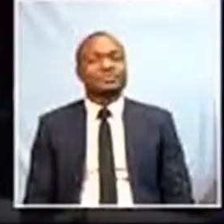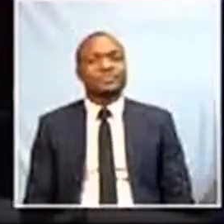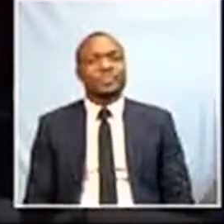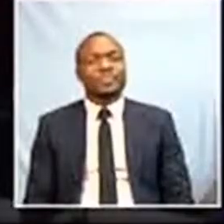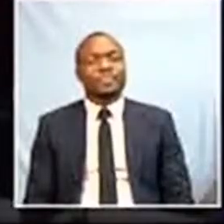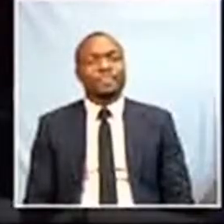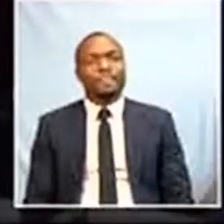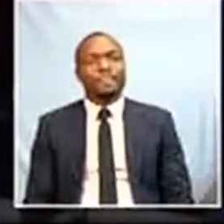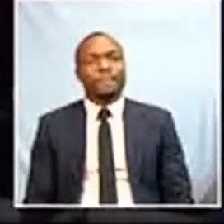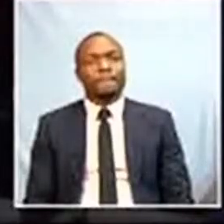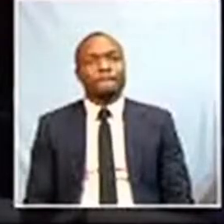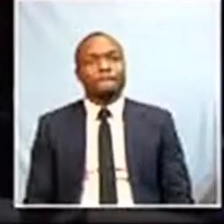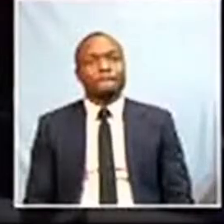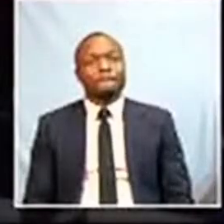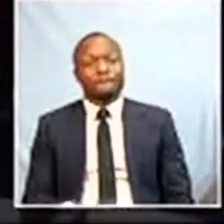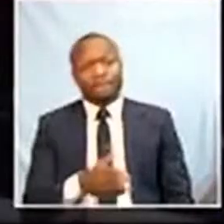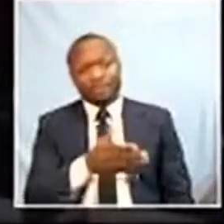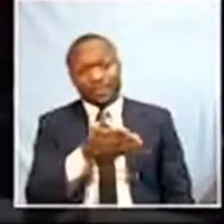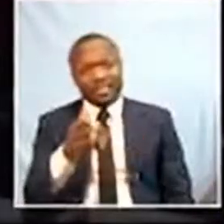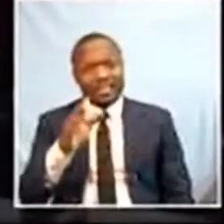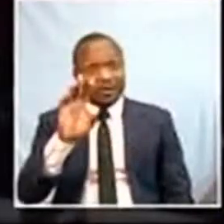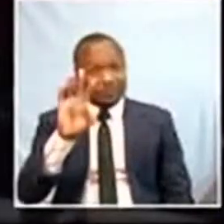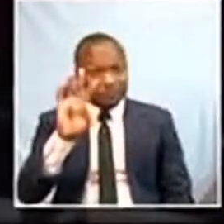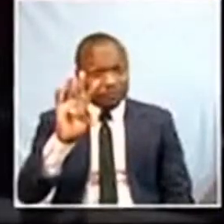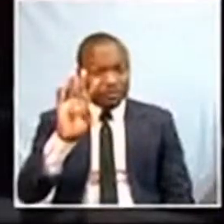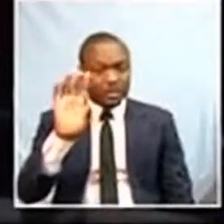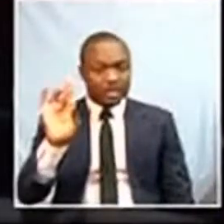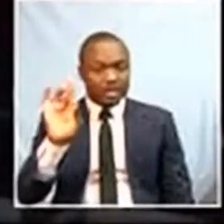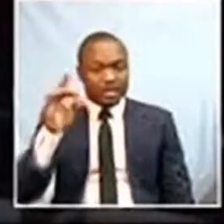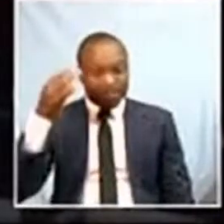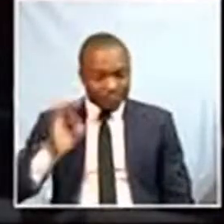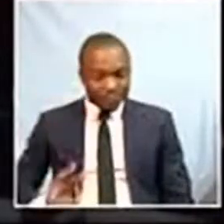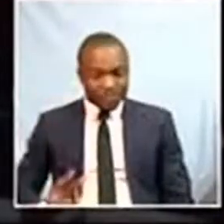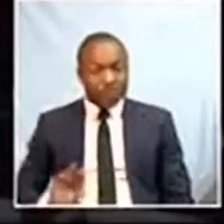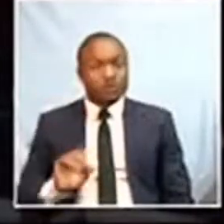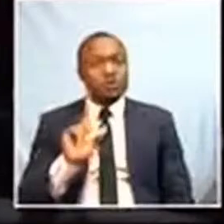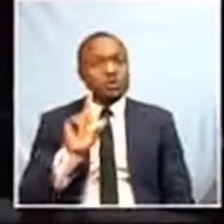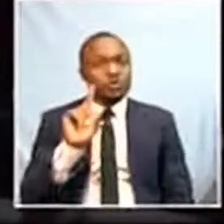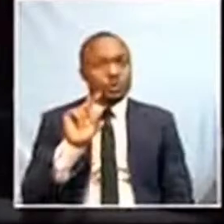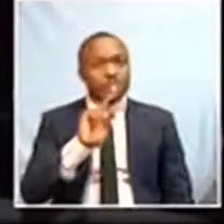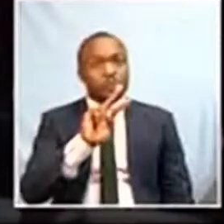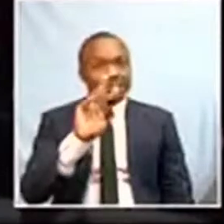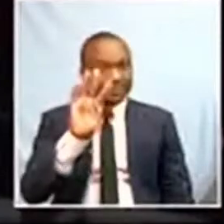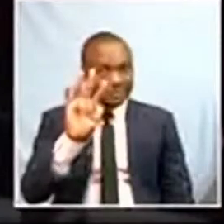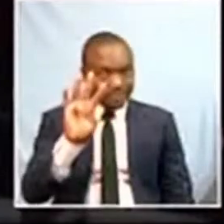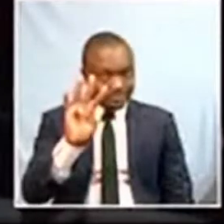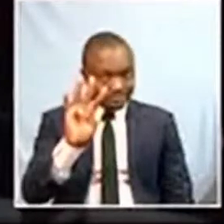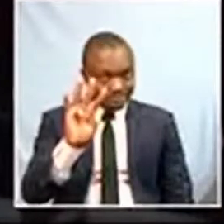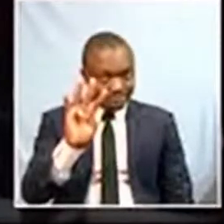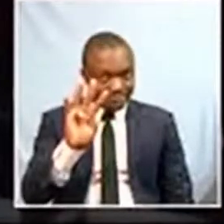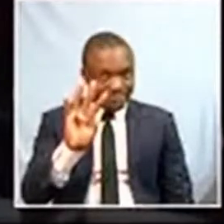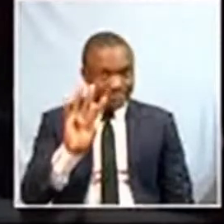And there are 48 beneficiaries from 2024.